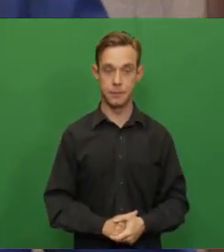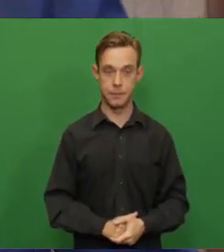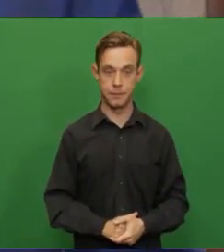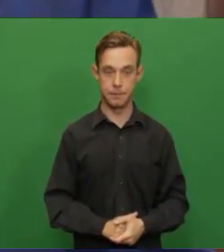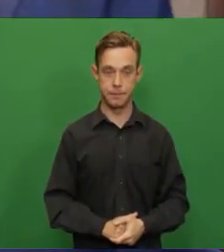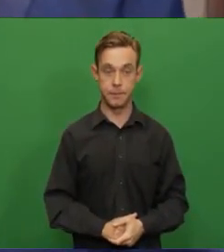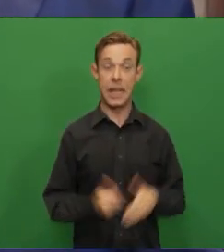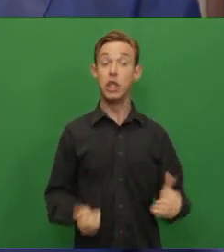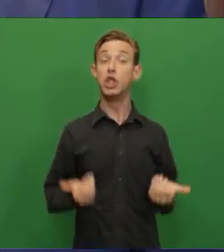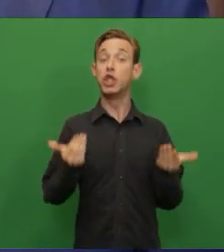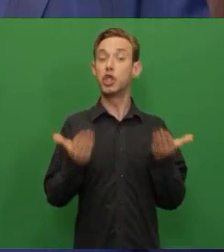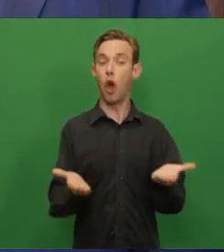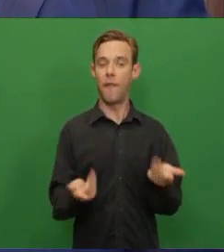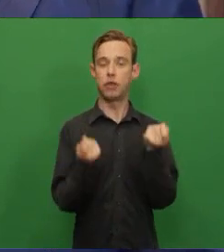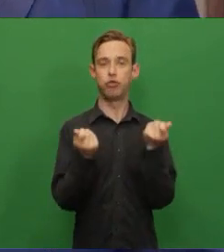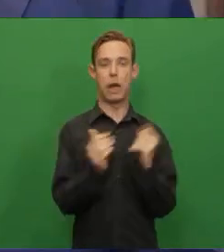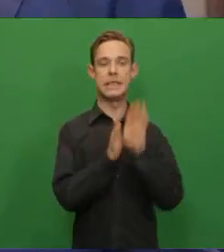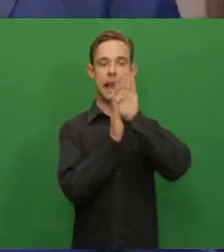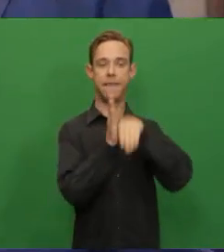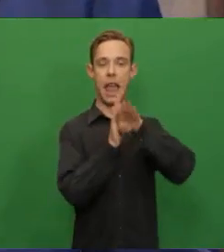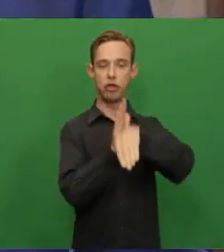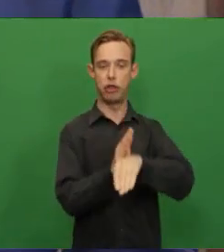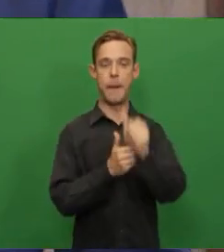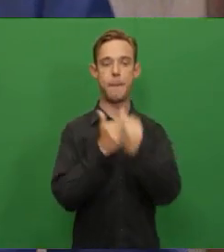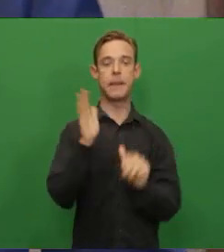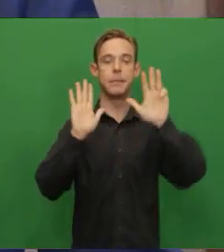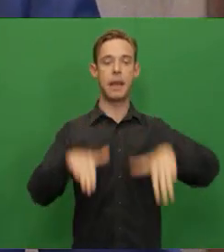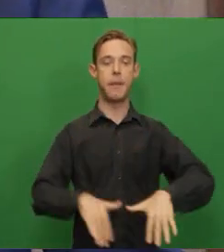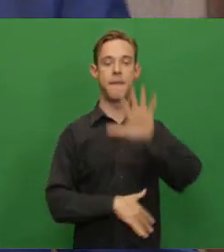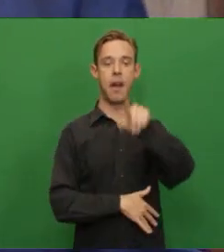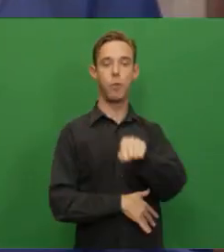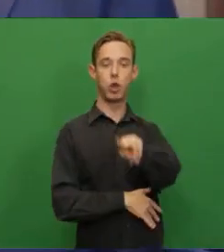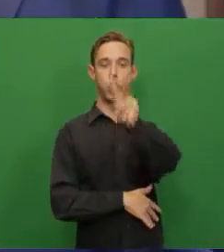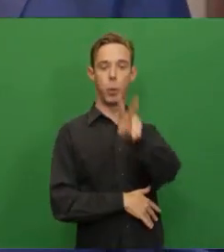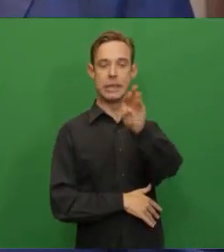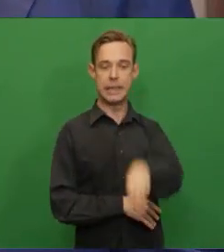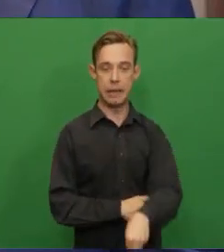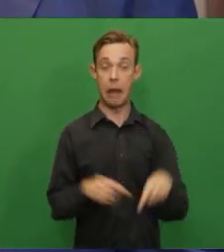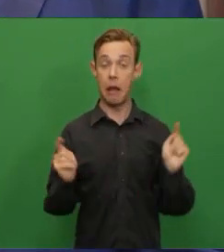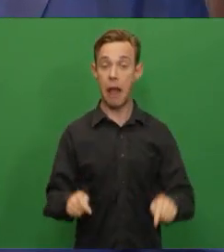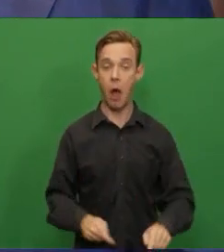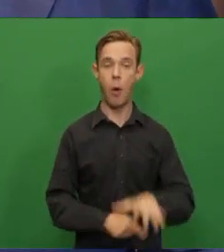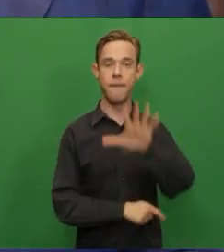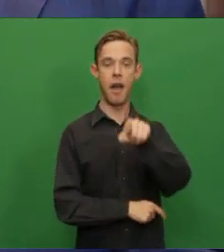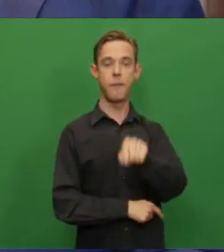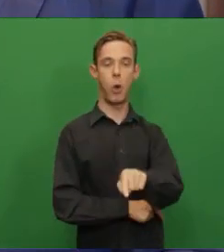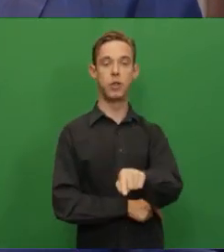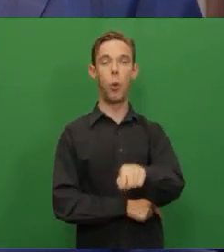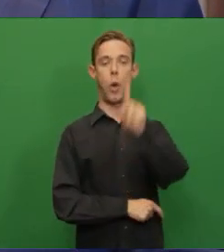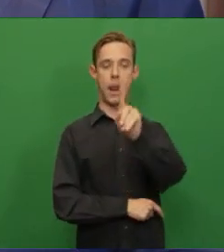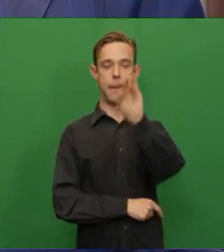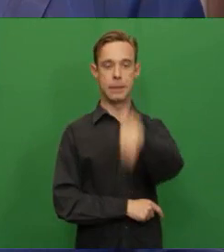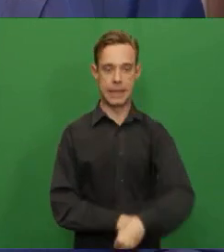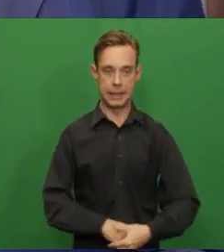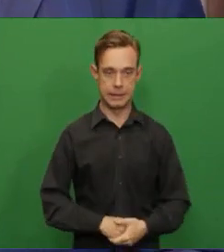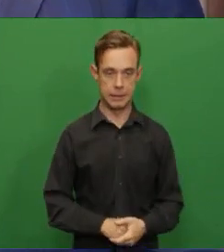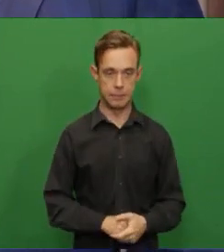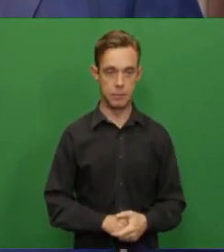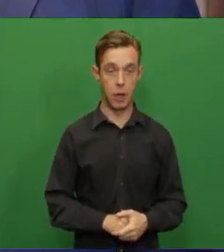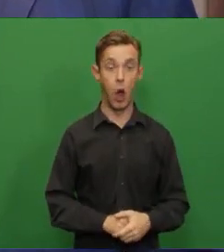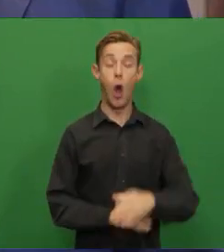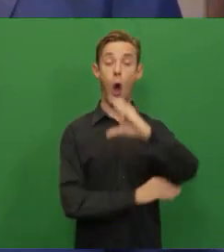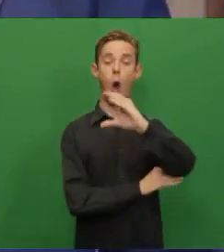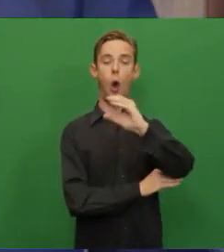October. The bank's measure of core inflation, which excludes food, fuel, and electricity,